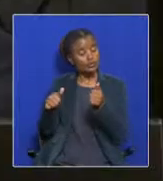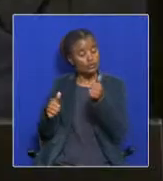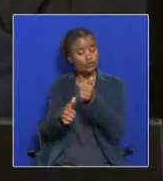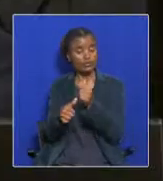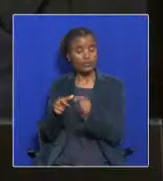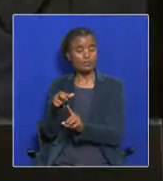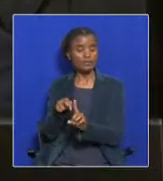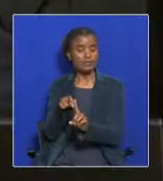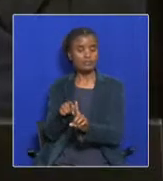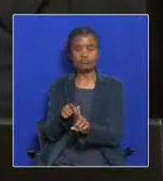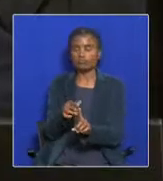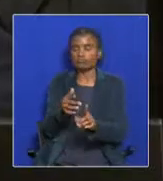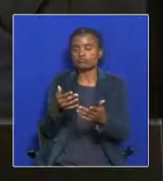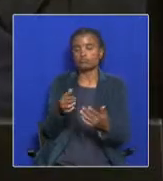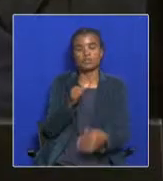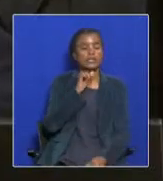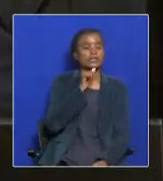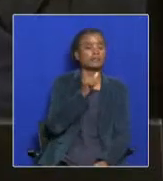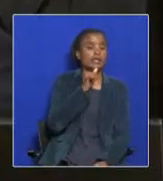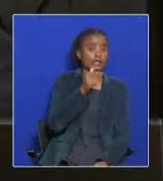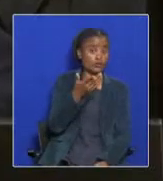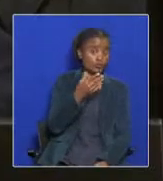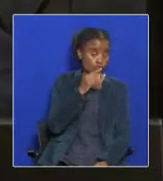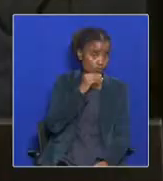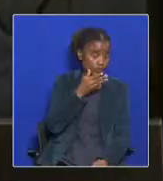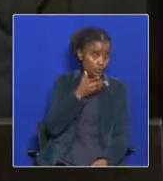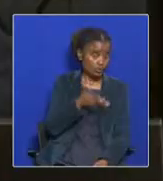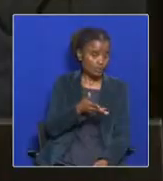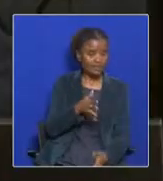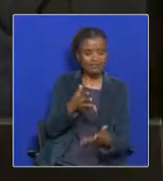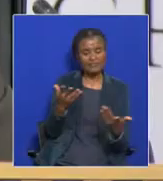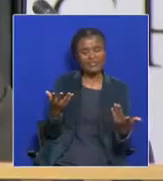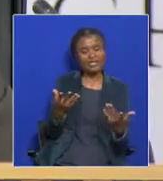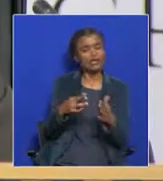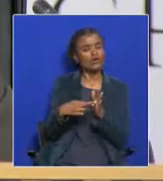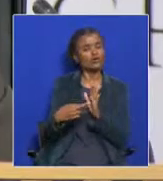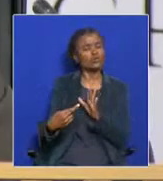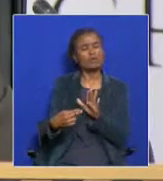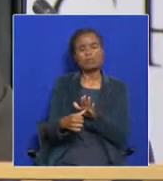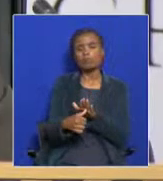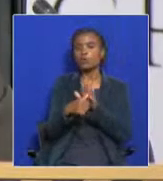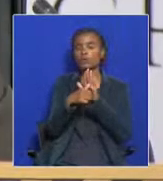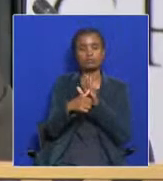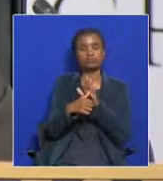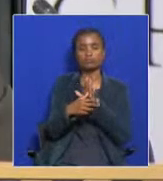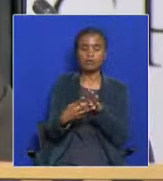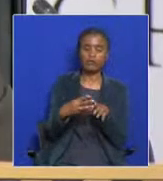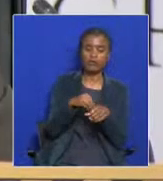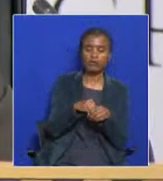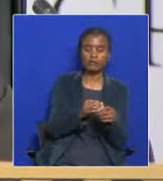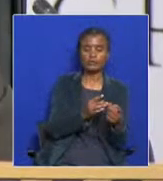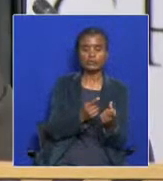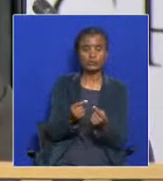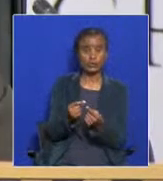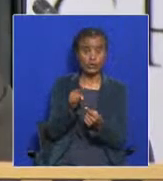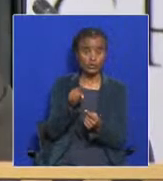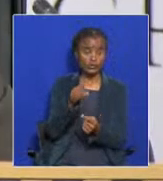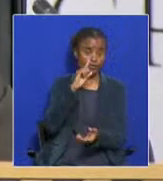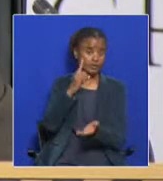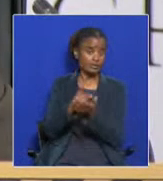that they are there. It's not as if they're going to play a critical role. You choose to do that. That does require an